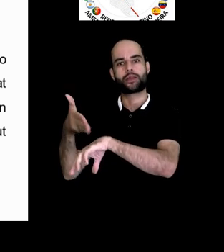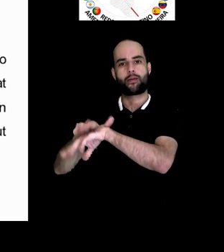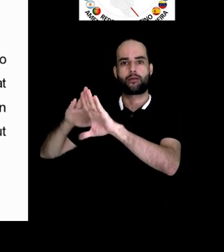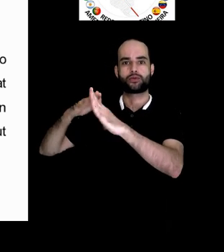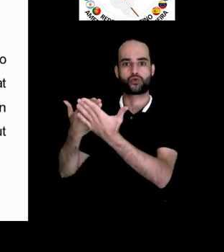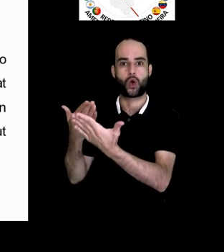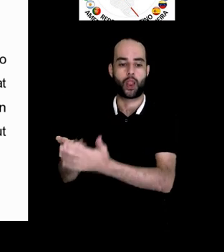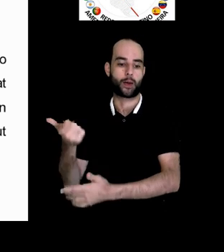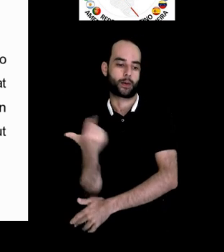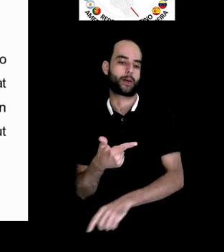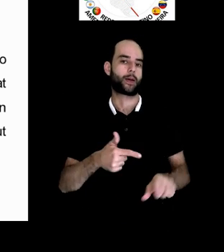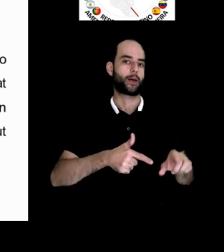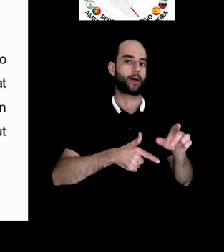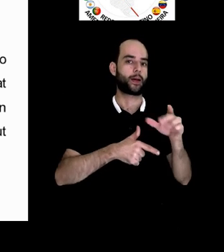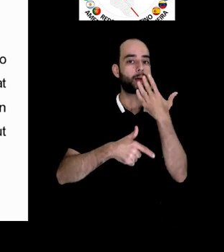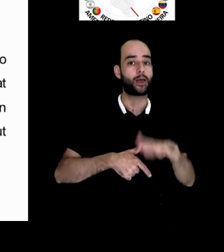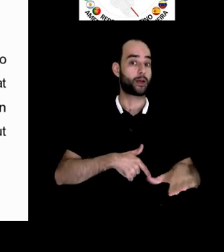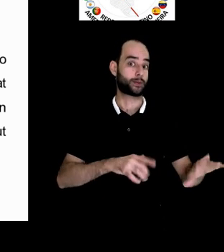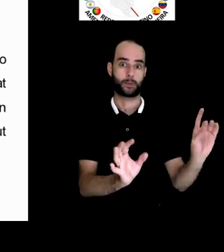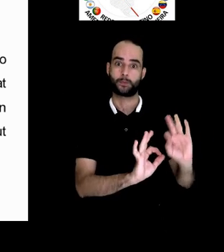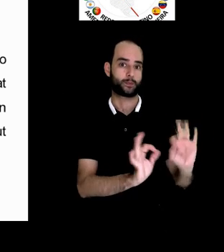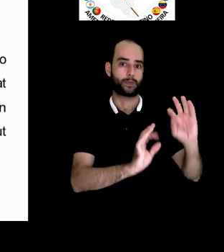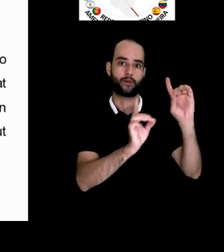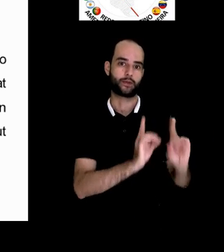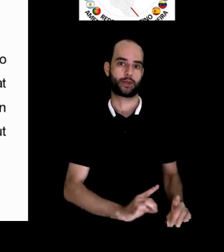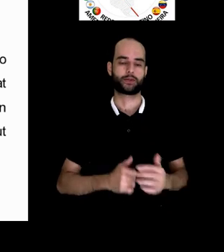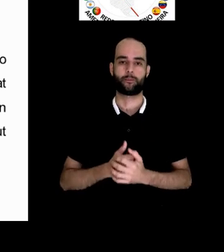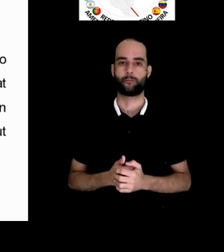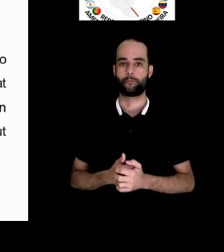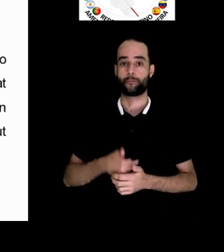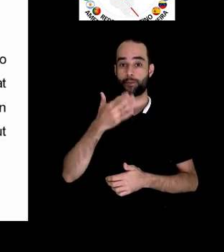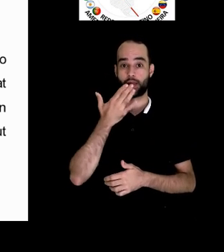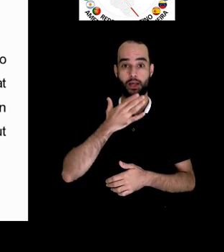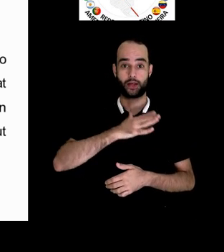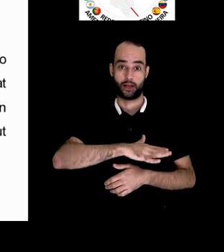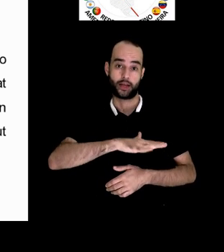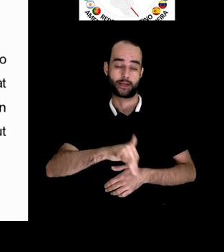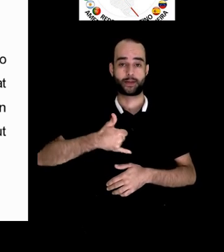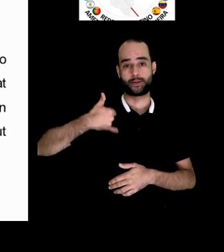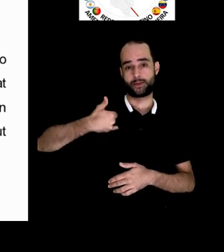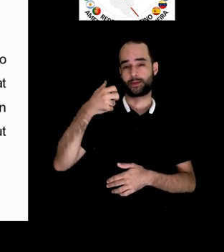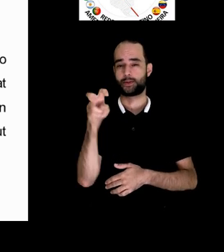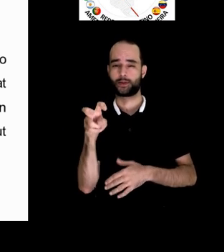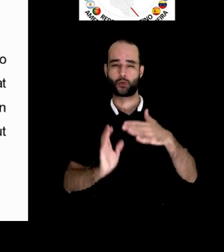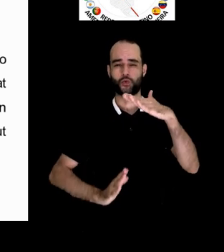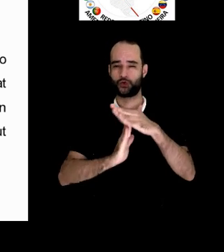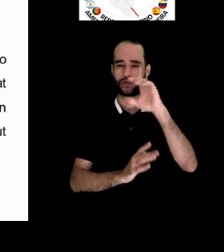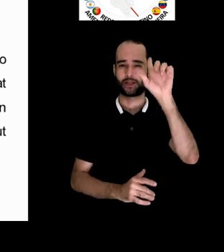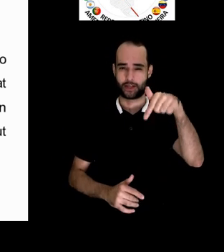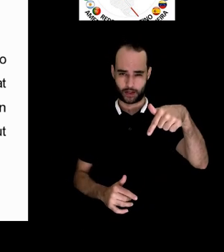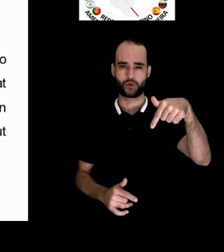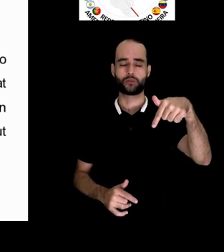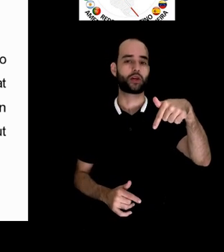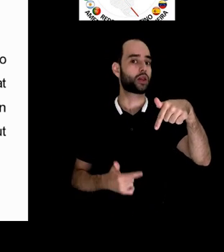less likely to attend school than children without disabilities. Two lines down, to